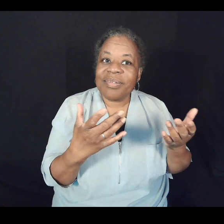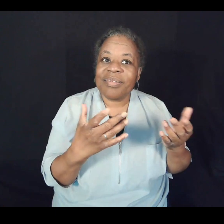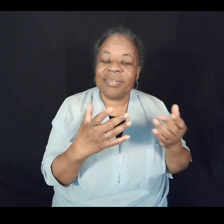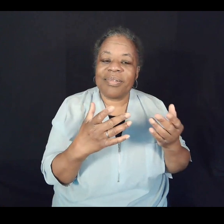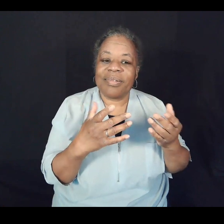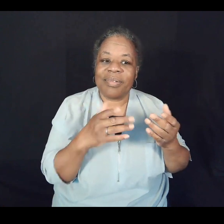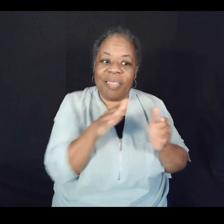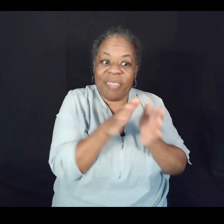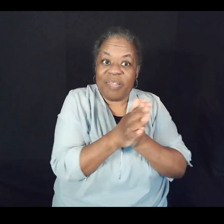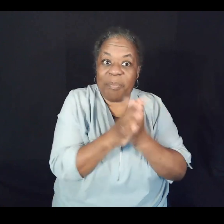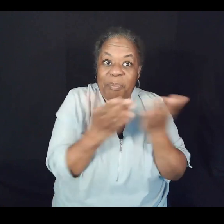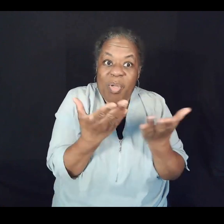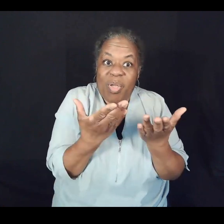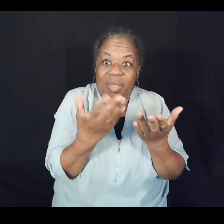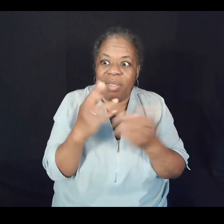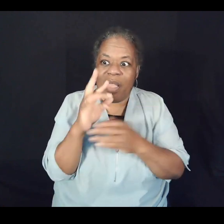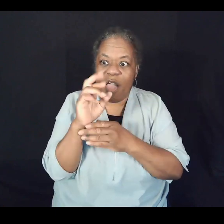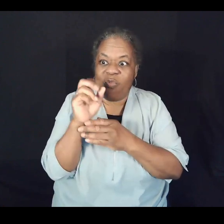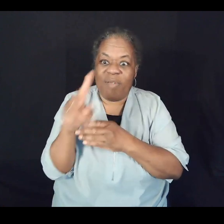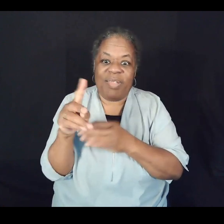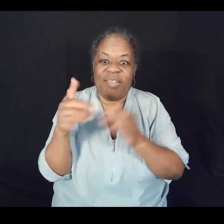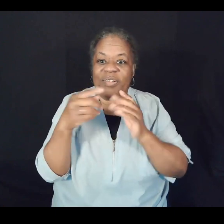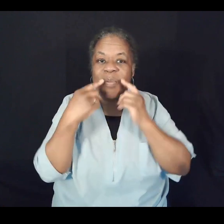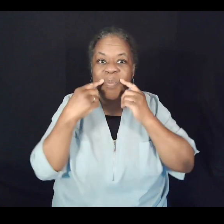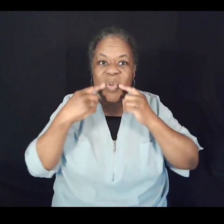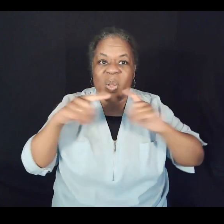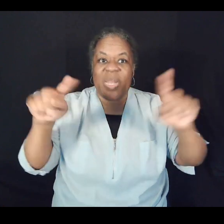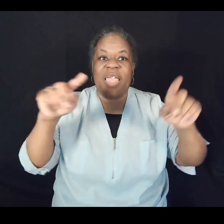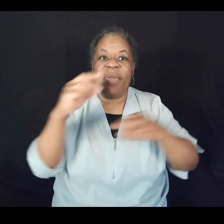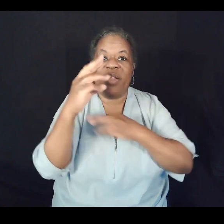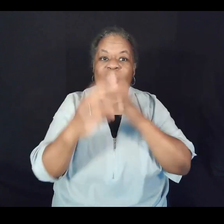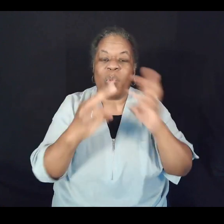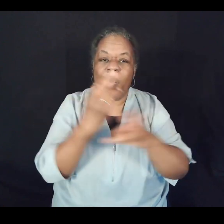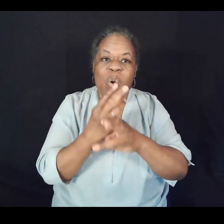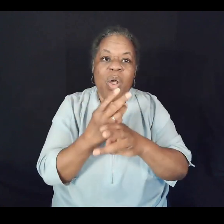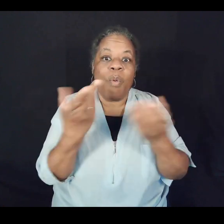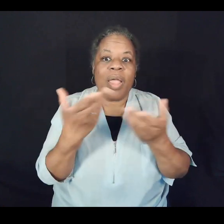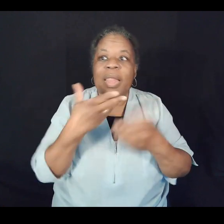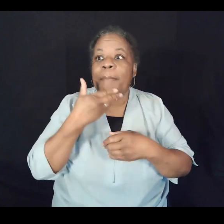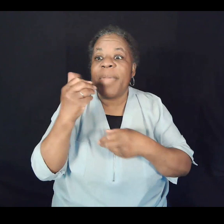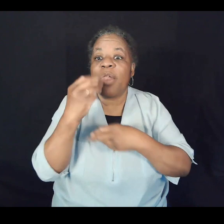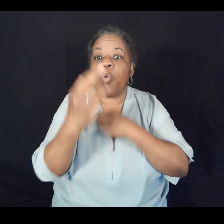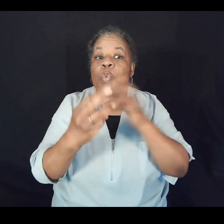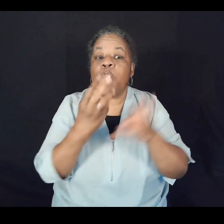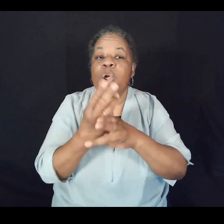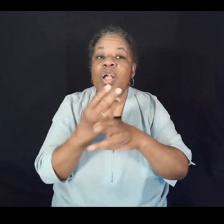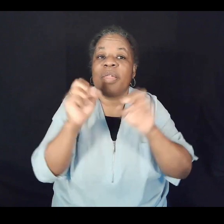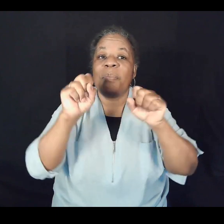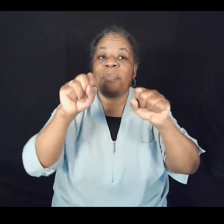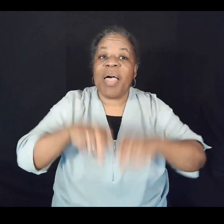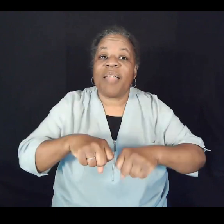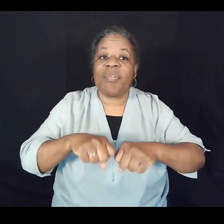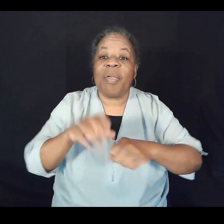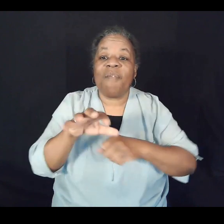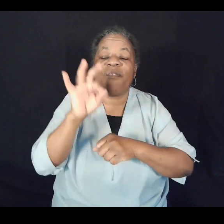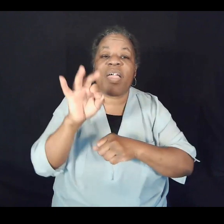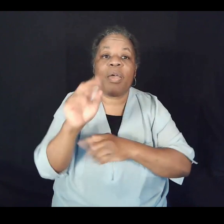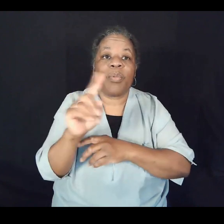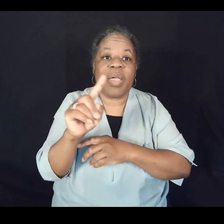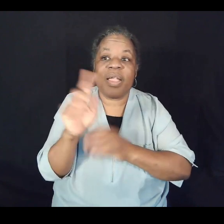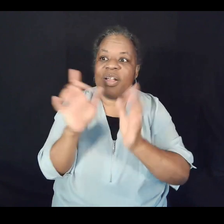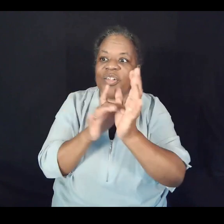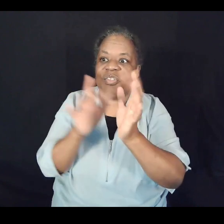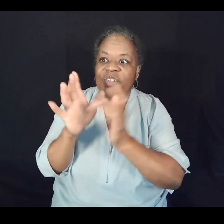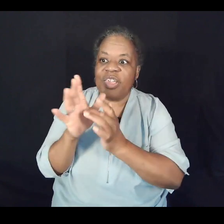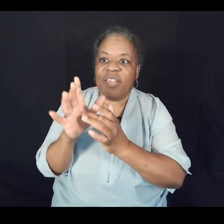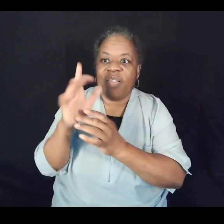revelation proclaiming to the whole world that a better world is possible and that it is here in Jesus. Because of